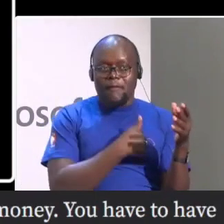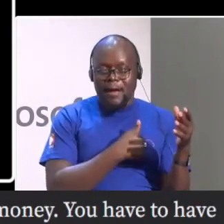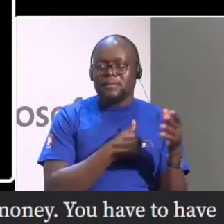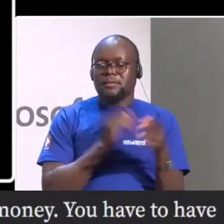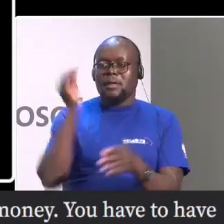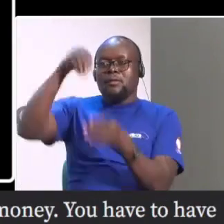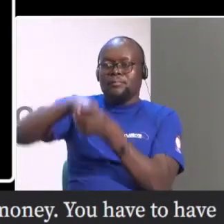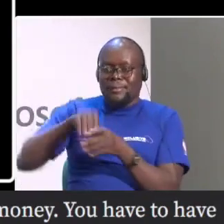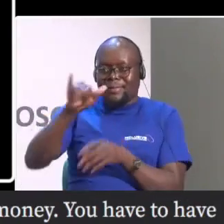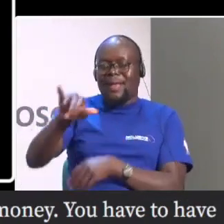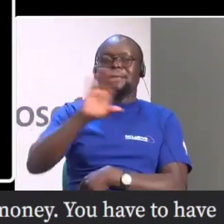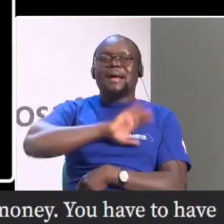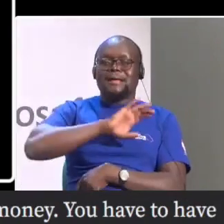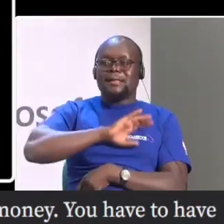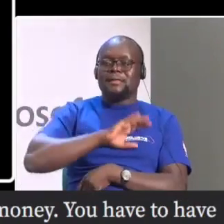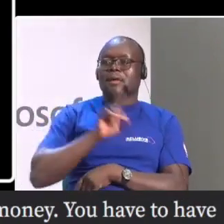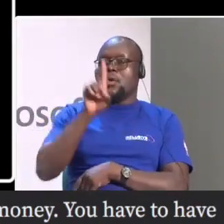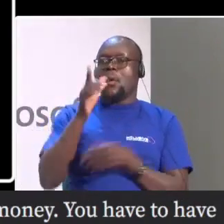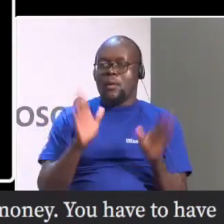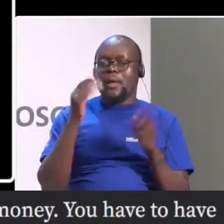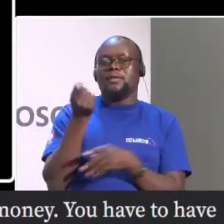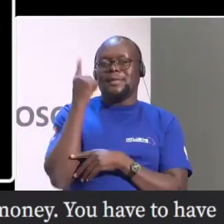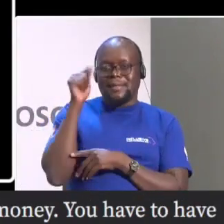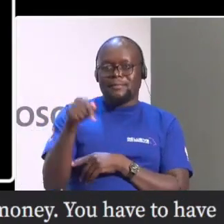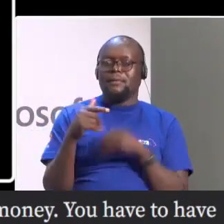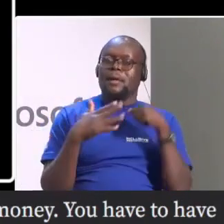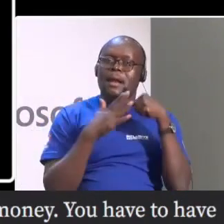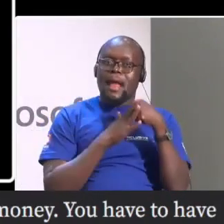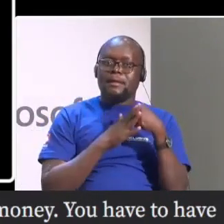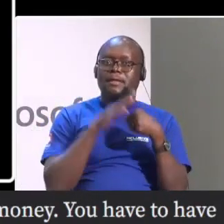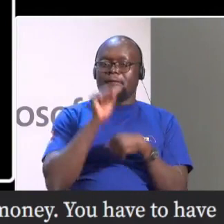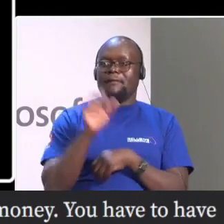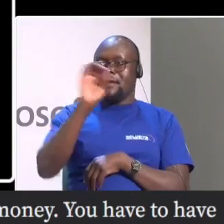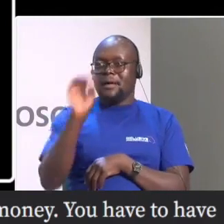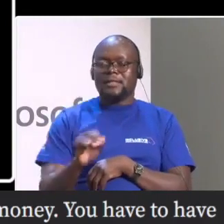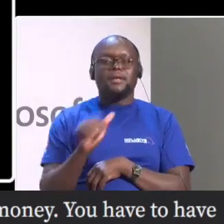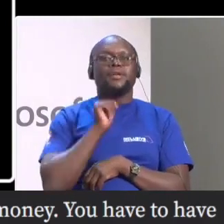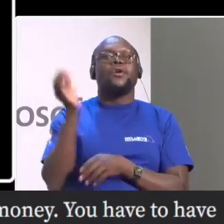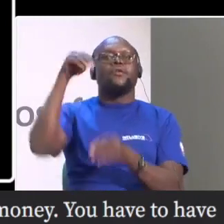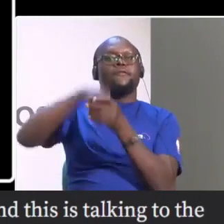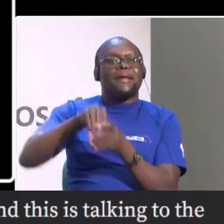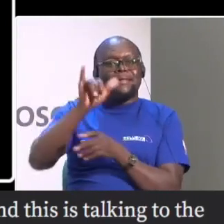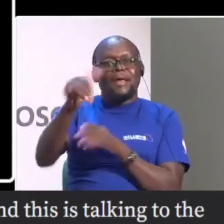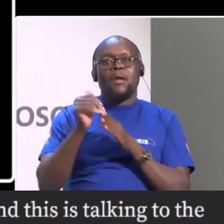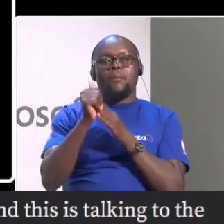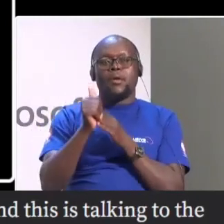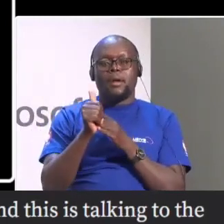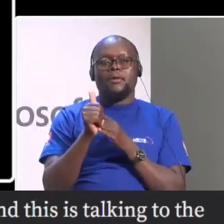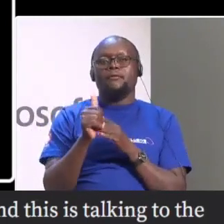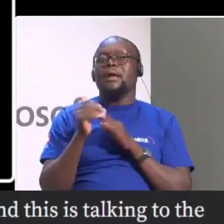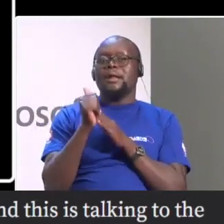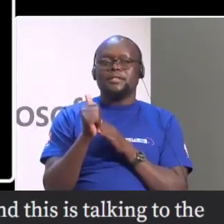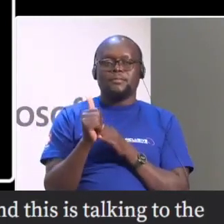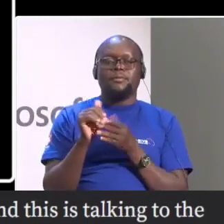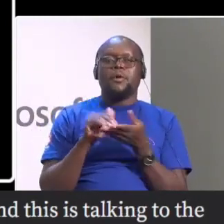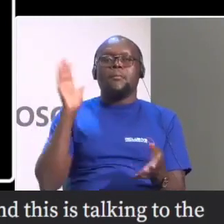fit that characteristic? So one realization is 95% of us don't fit that model of leadership. Probably most